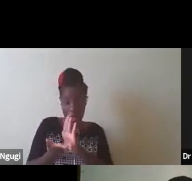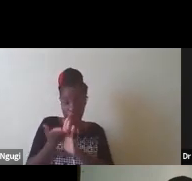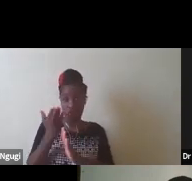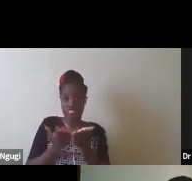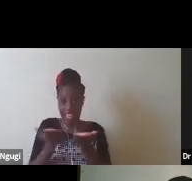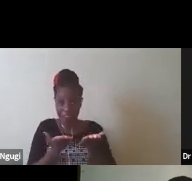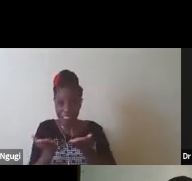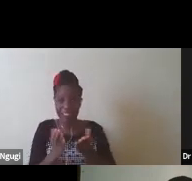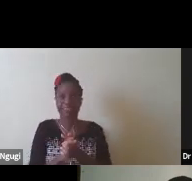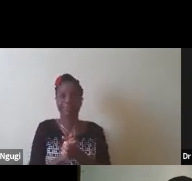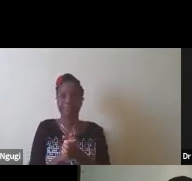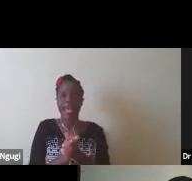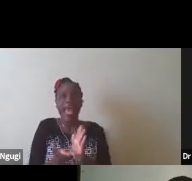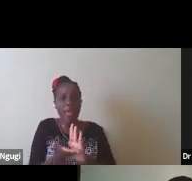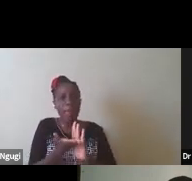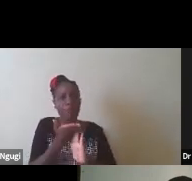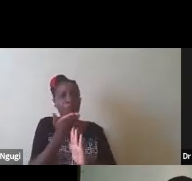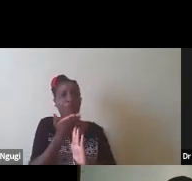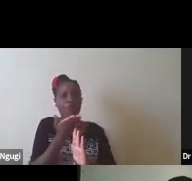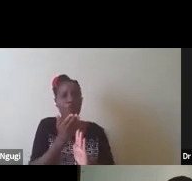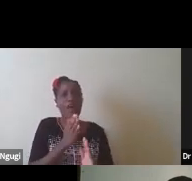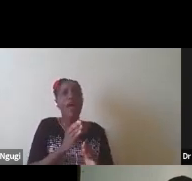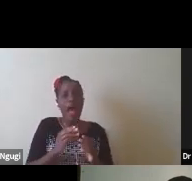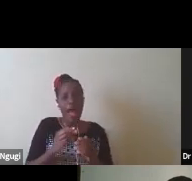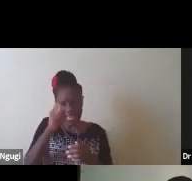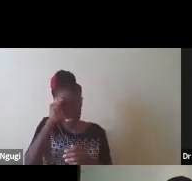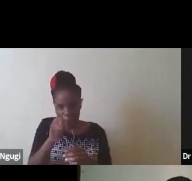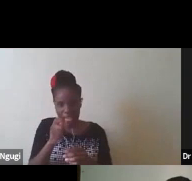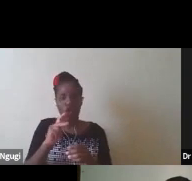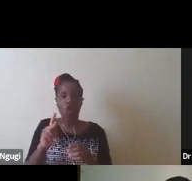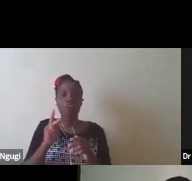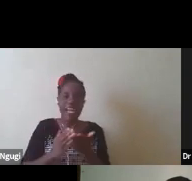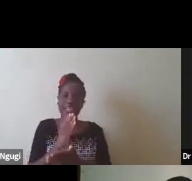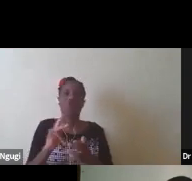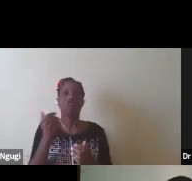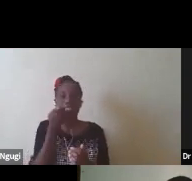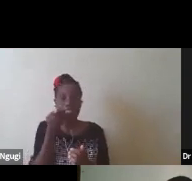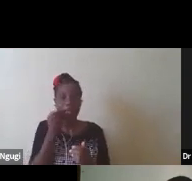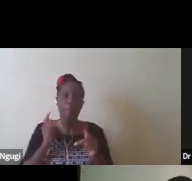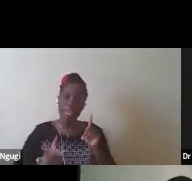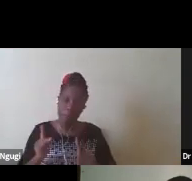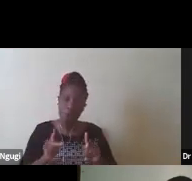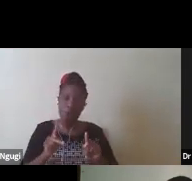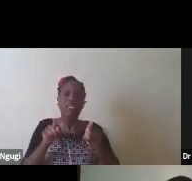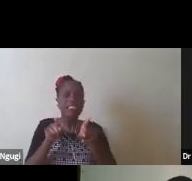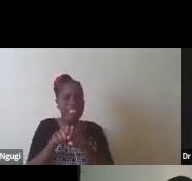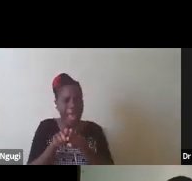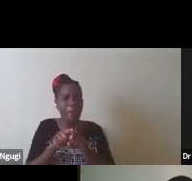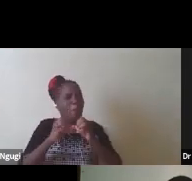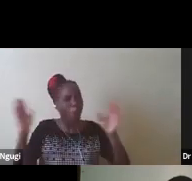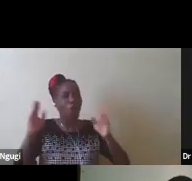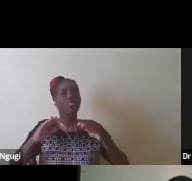to improvement in their respect of the rights of patients, and they get greater satisfaction in